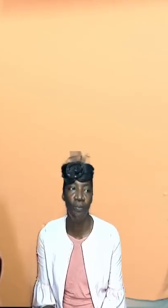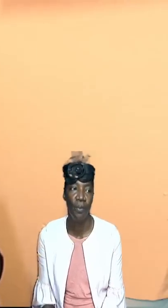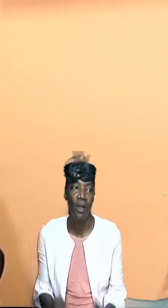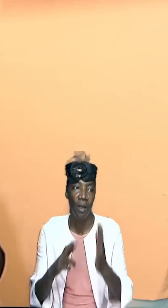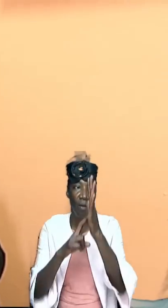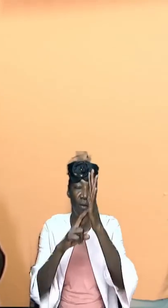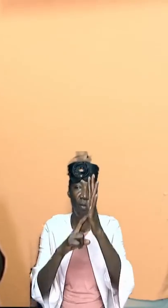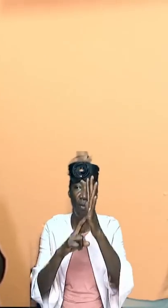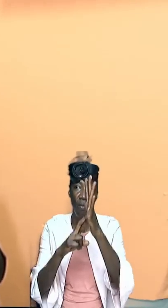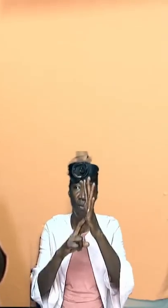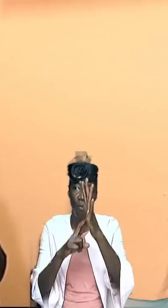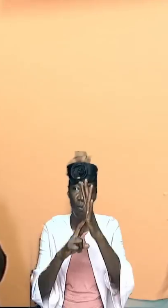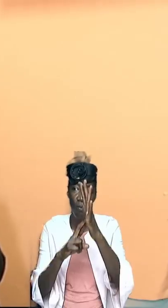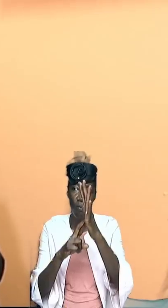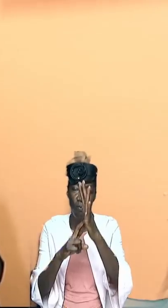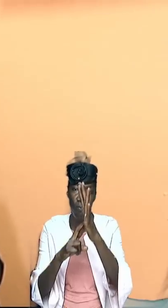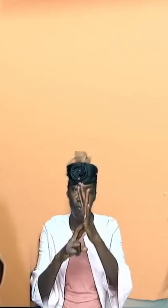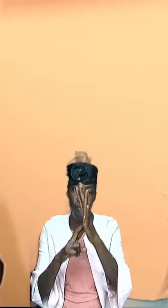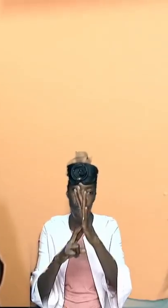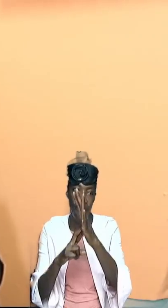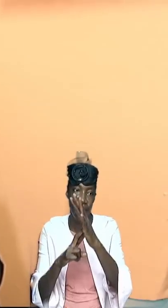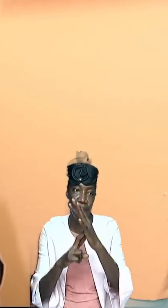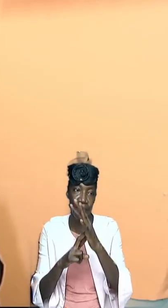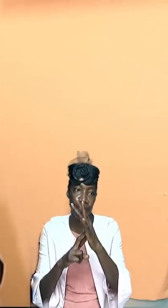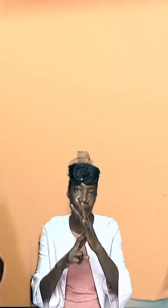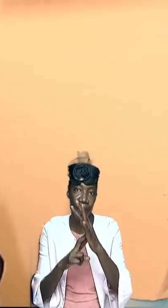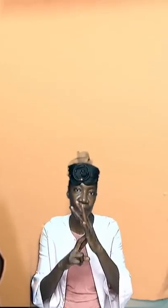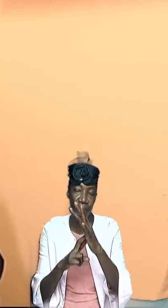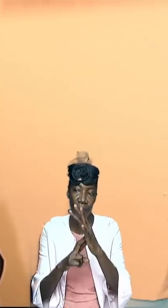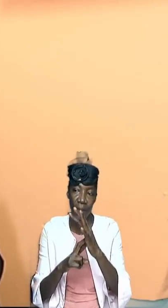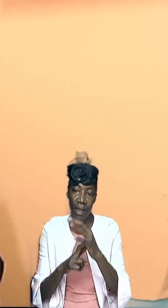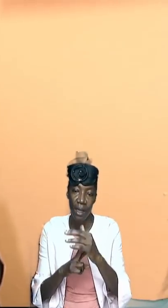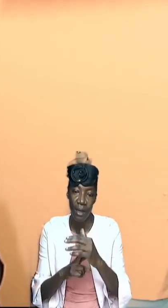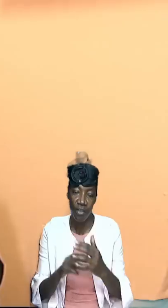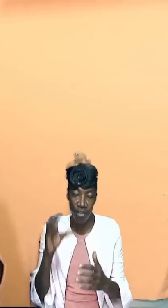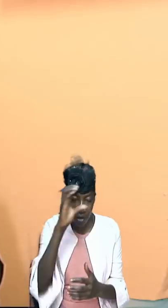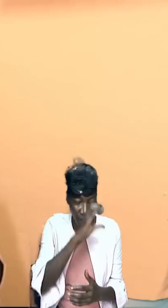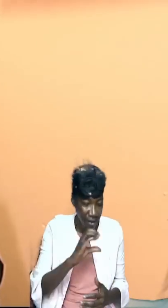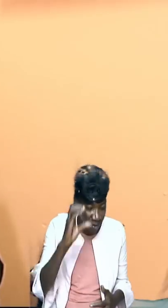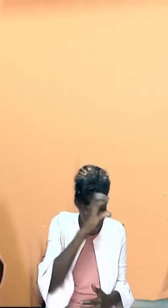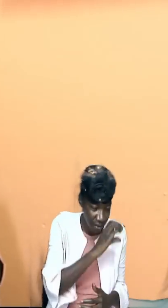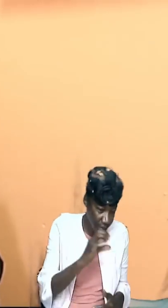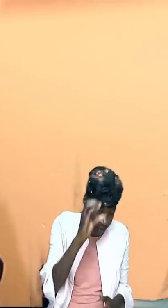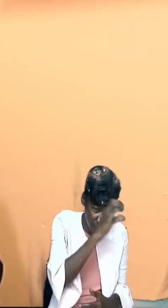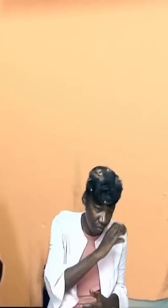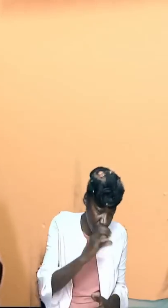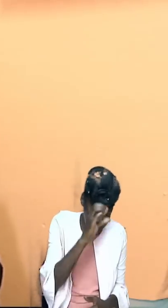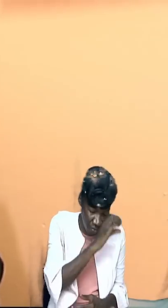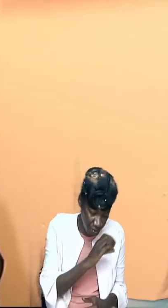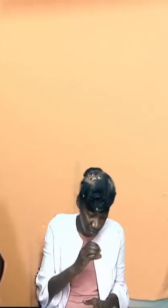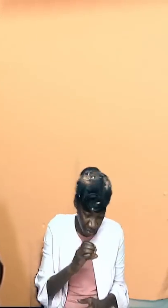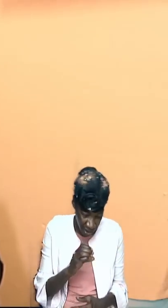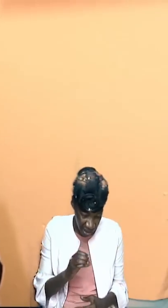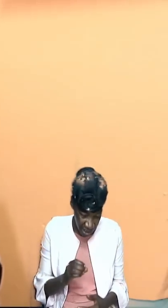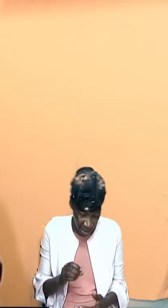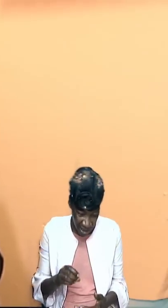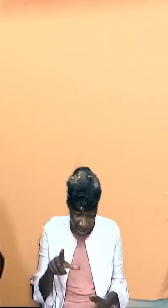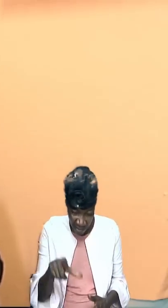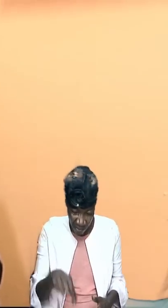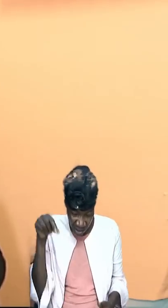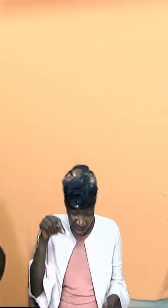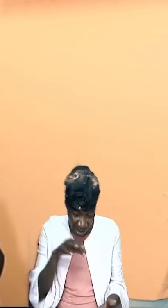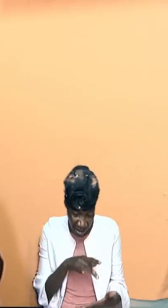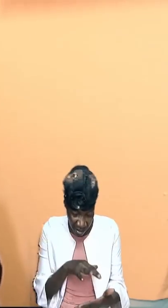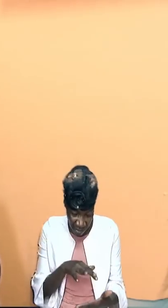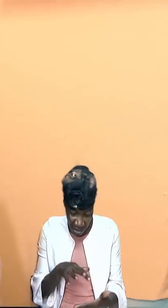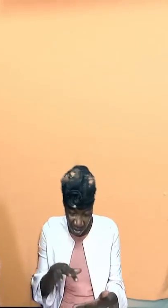represents research findings, research data, the findings of a study, a